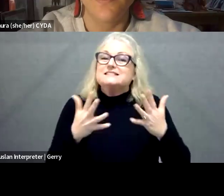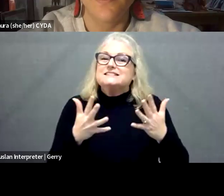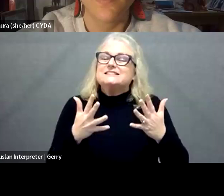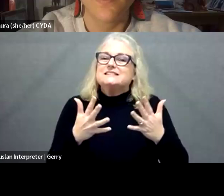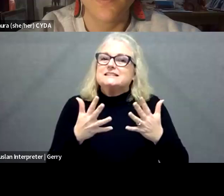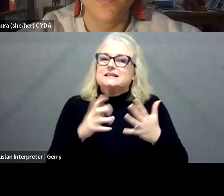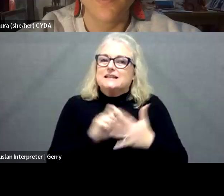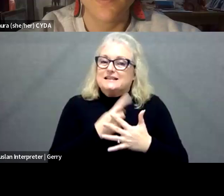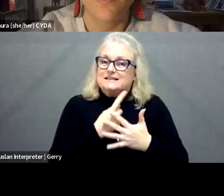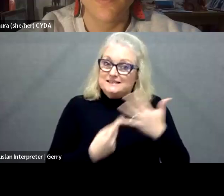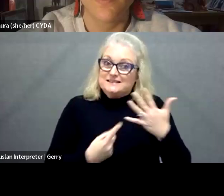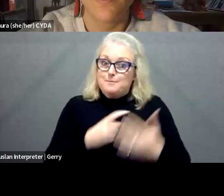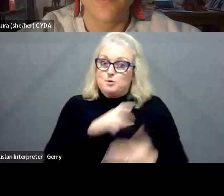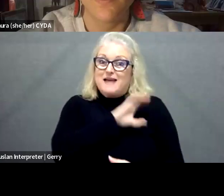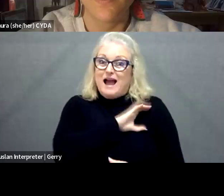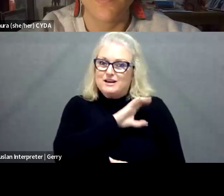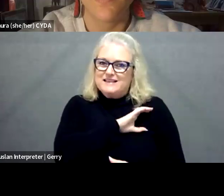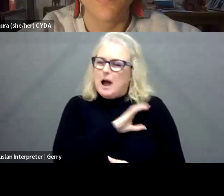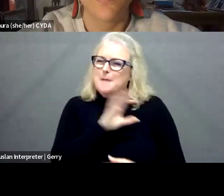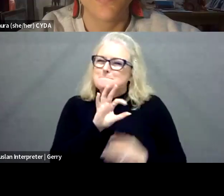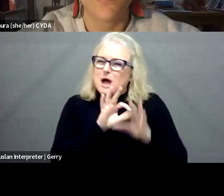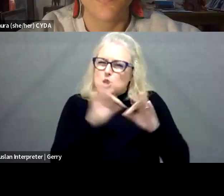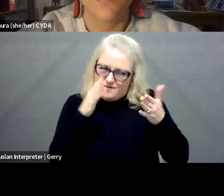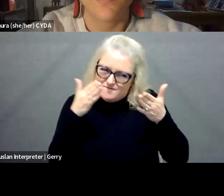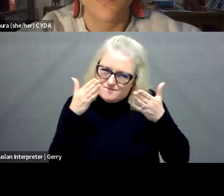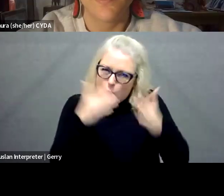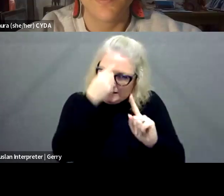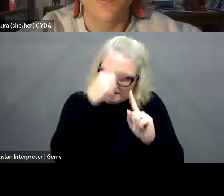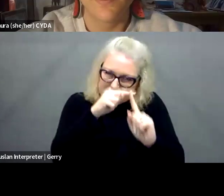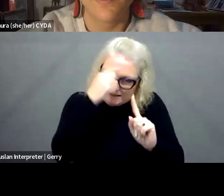about disability, and why is that important for young readers?